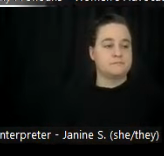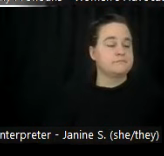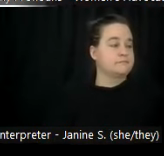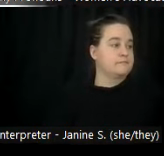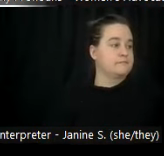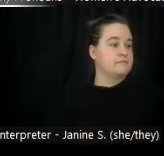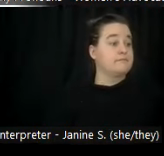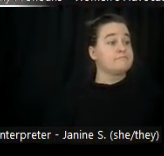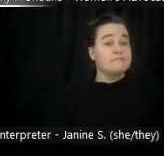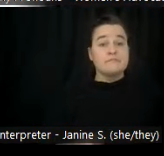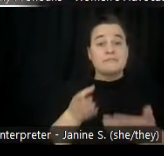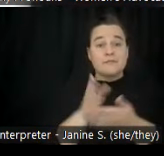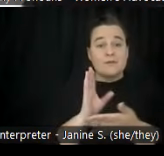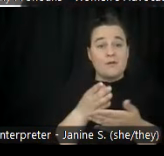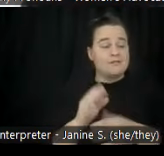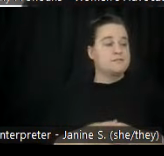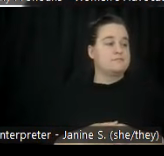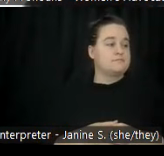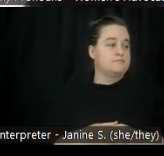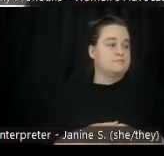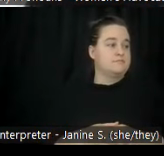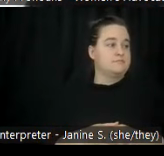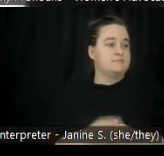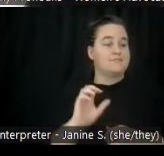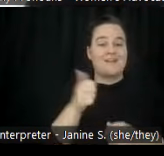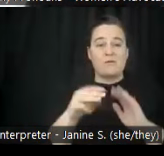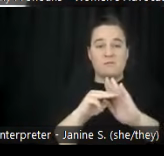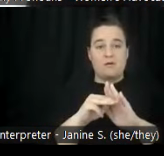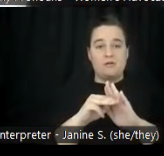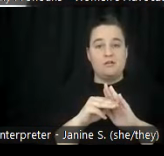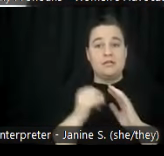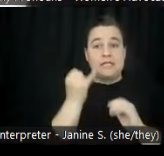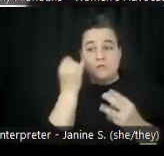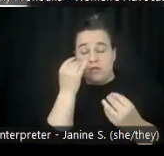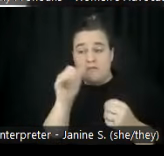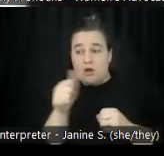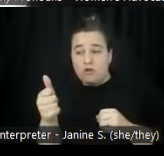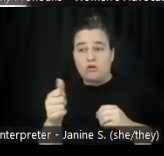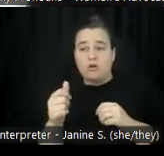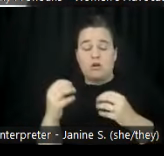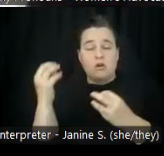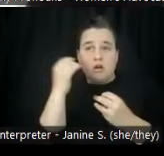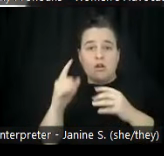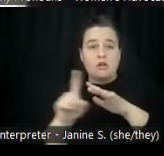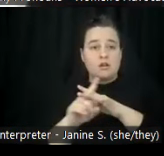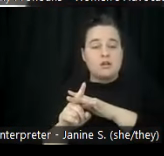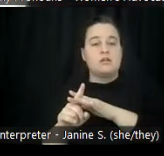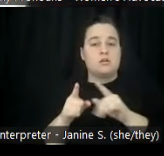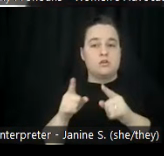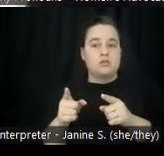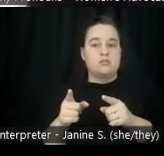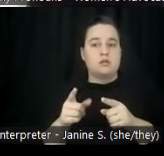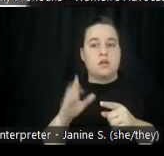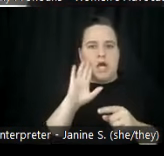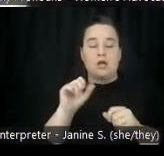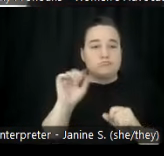All right, so we have another model, and if you think of any other thoughts or reflections as we're going through this, I know it's kind of